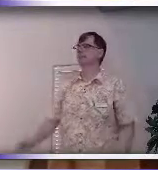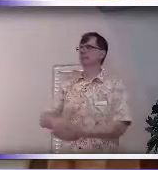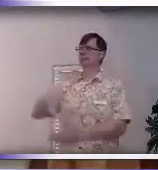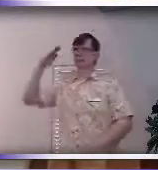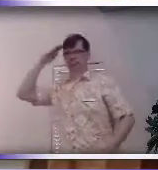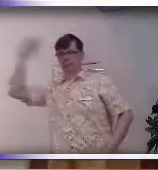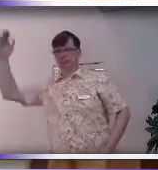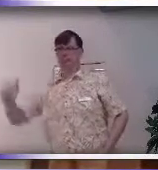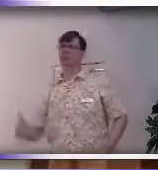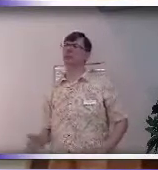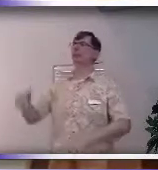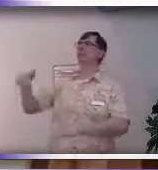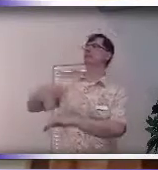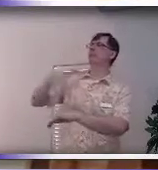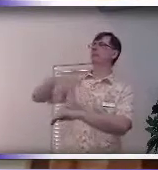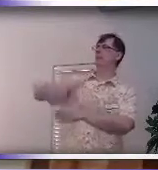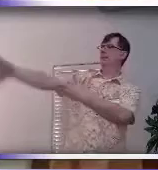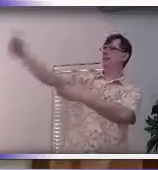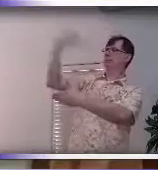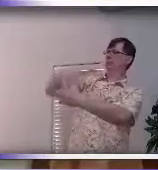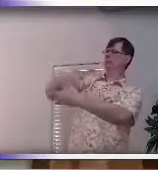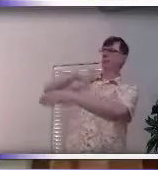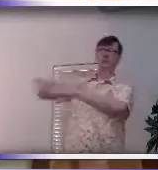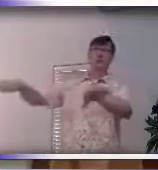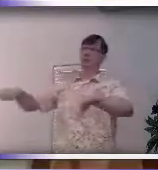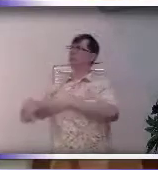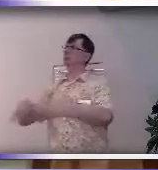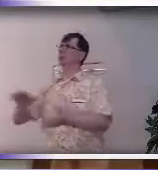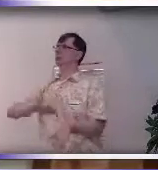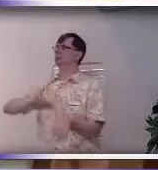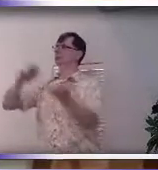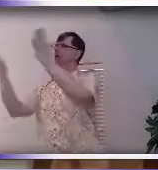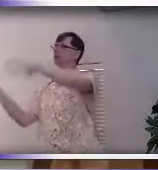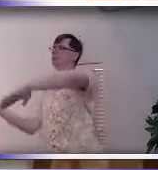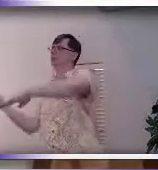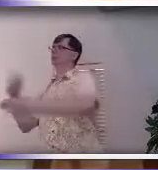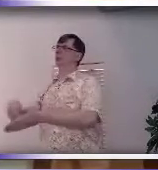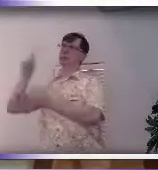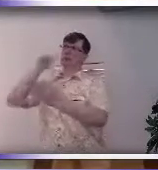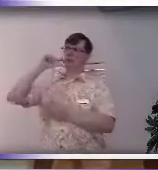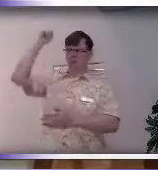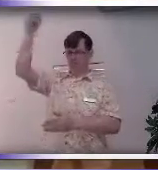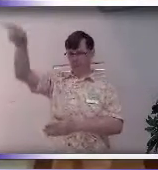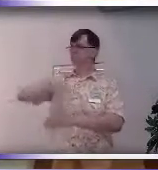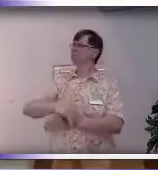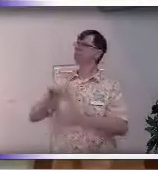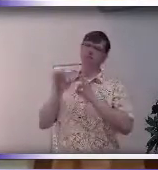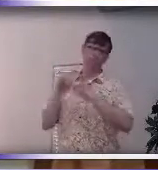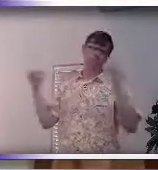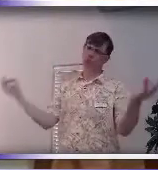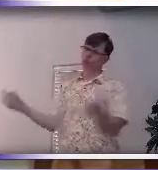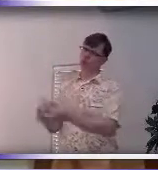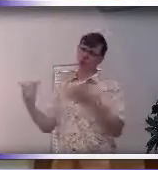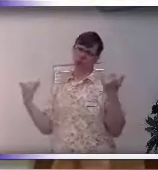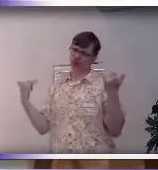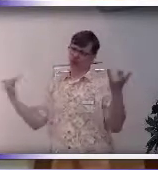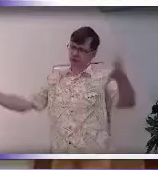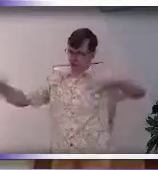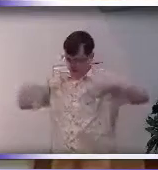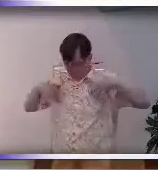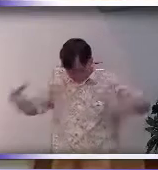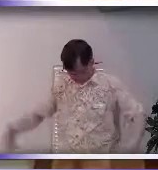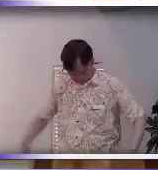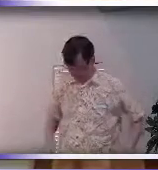knew, walking in, that he could not die. And therefore, they could do whatever they wanted to his physical body. And so